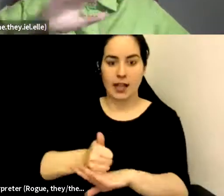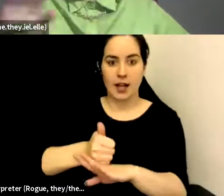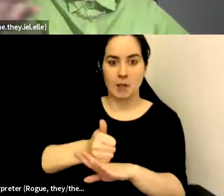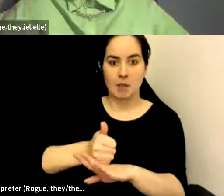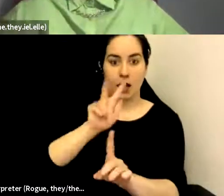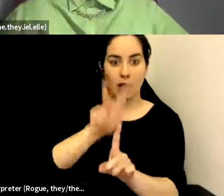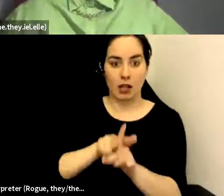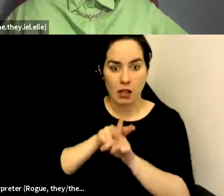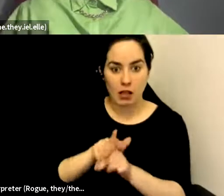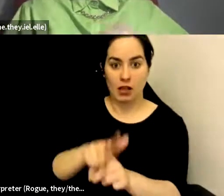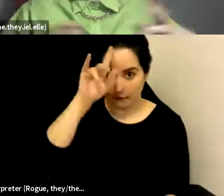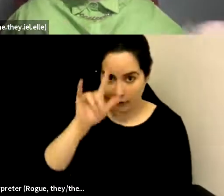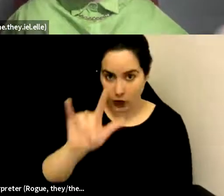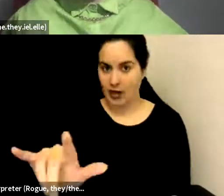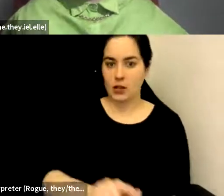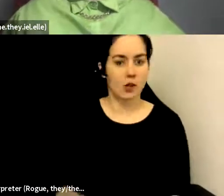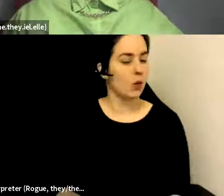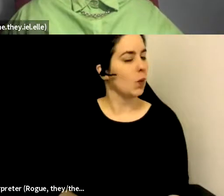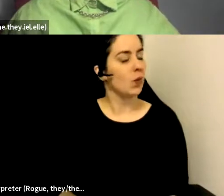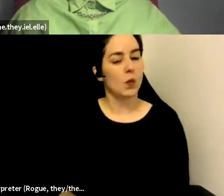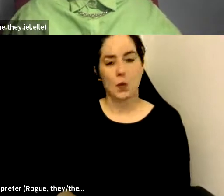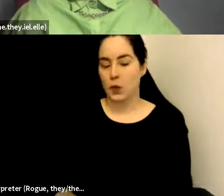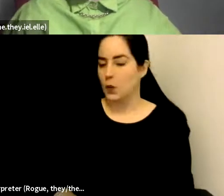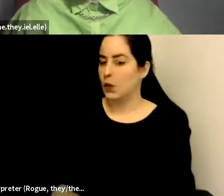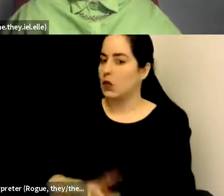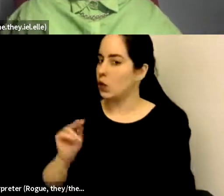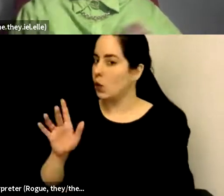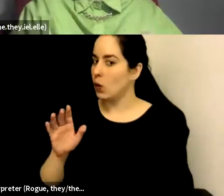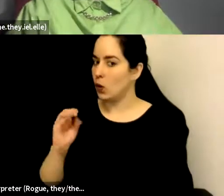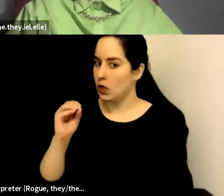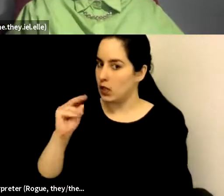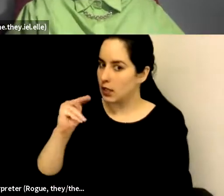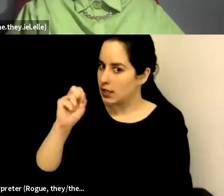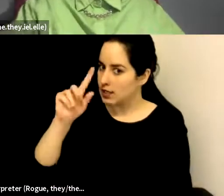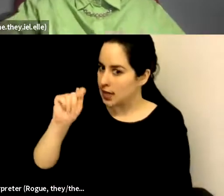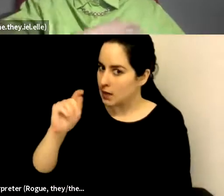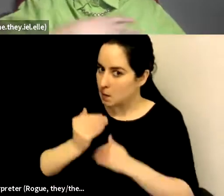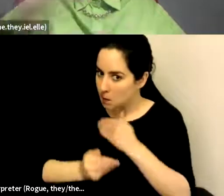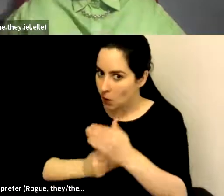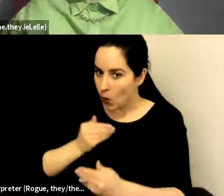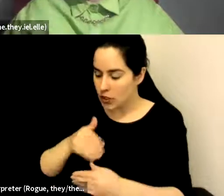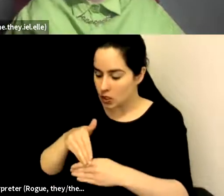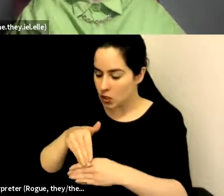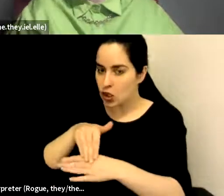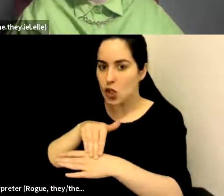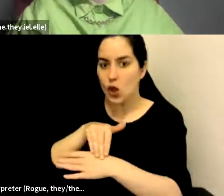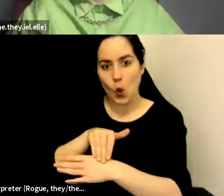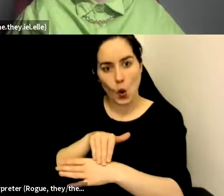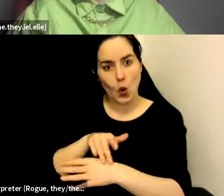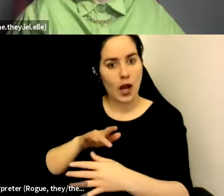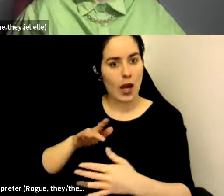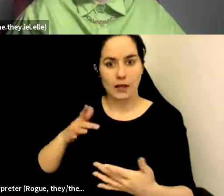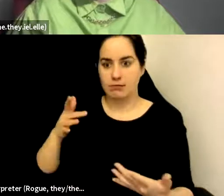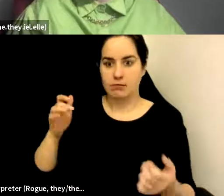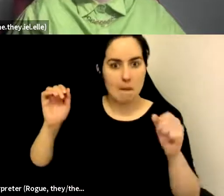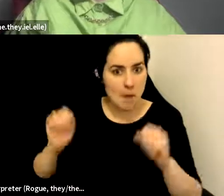really is slow and like takes it time and is infinite. Consent is